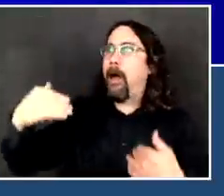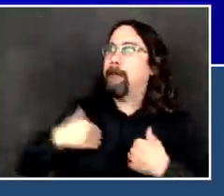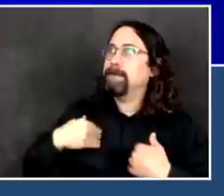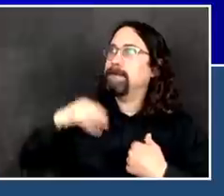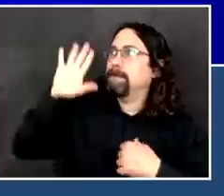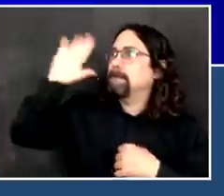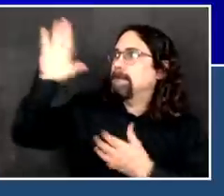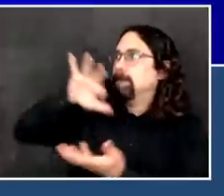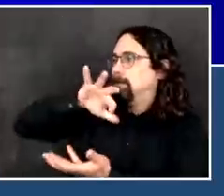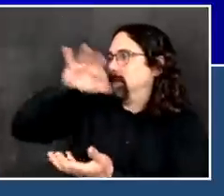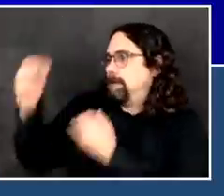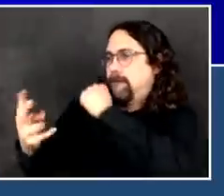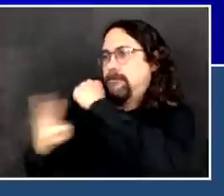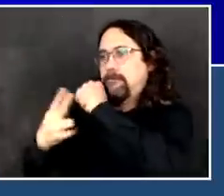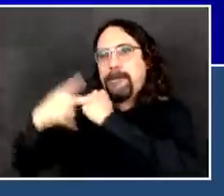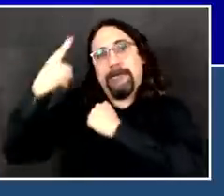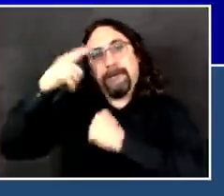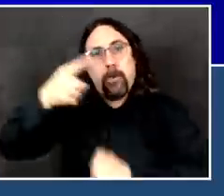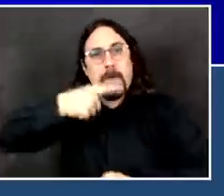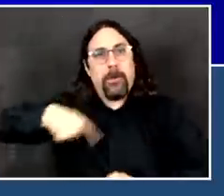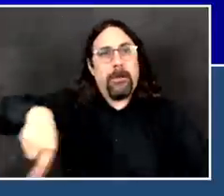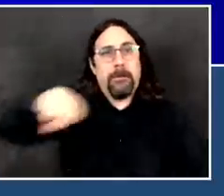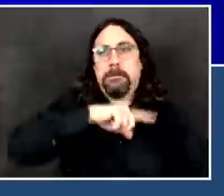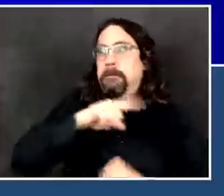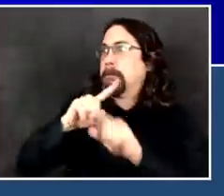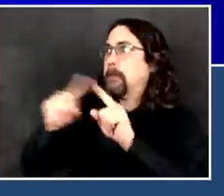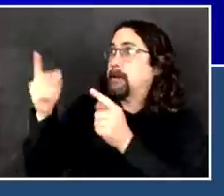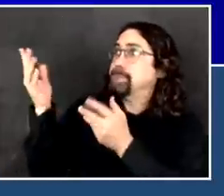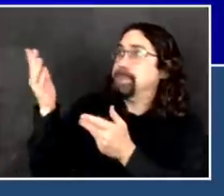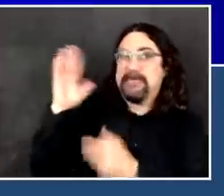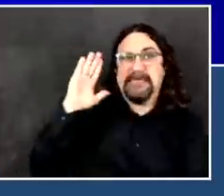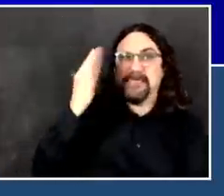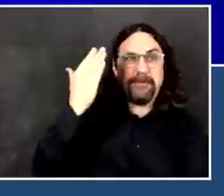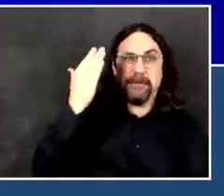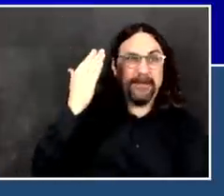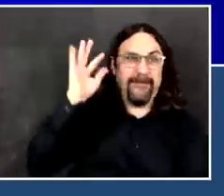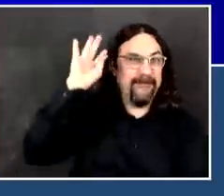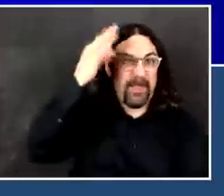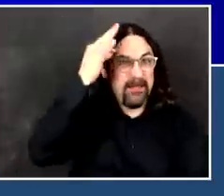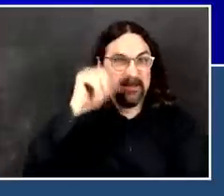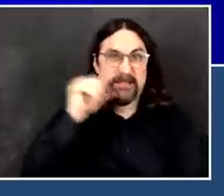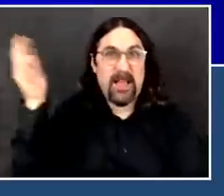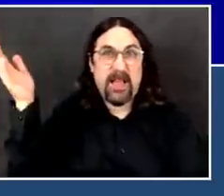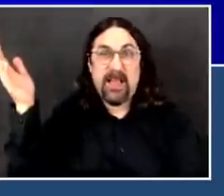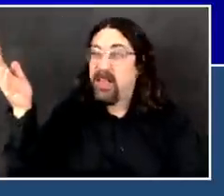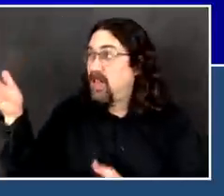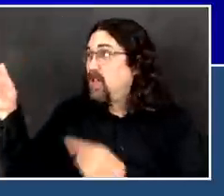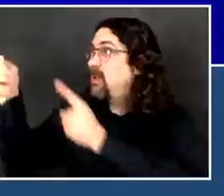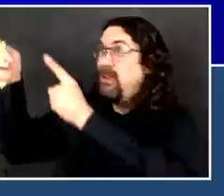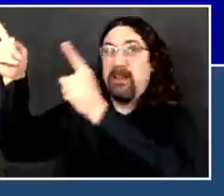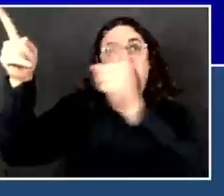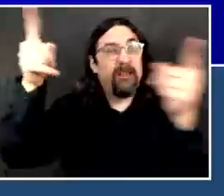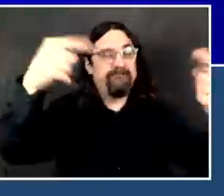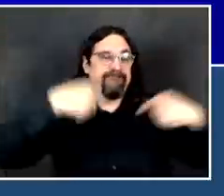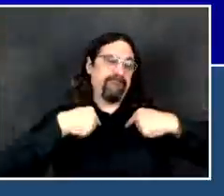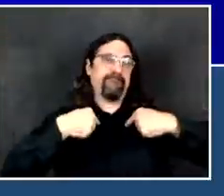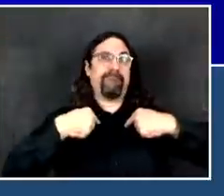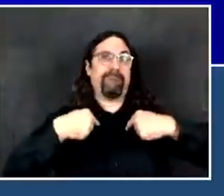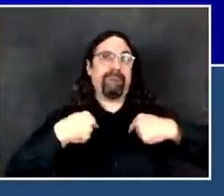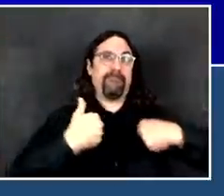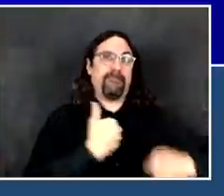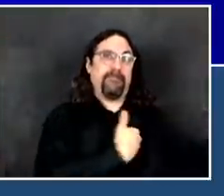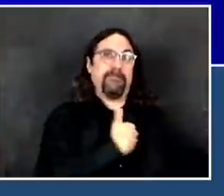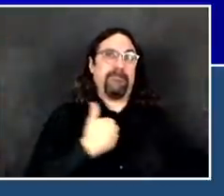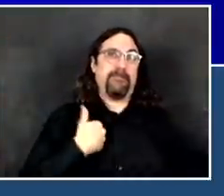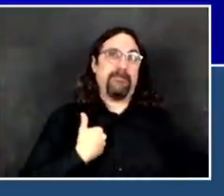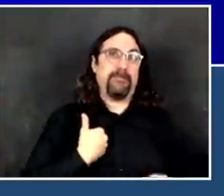tragically are not being produced enough in this nation, as we've seen in our hour of need. I hope that will change. I hope our country gets